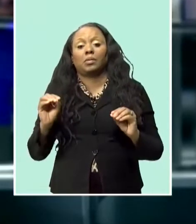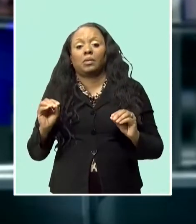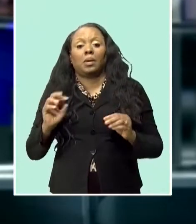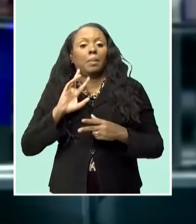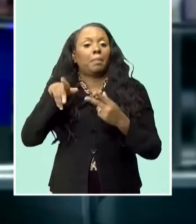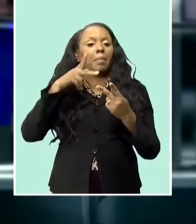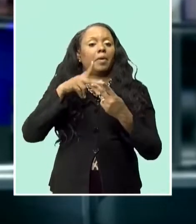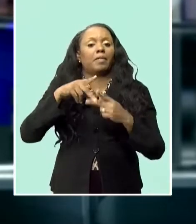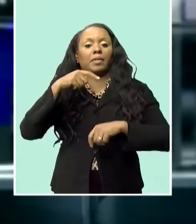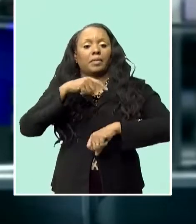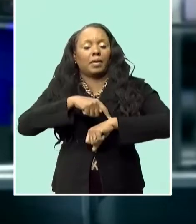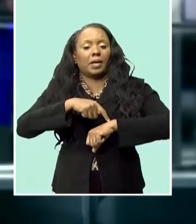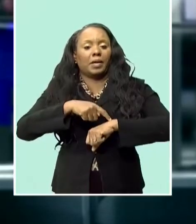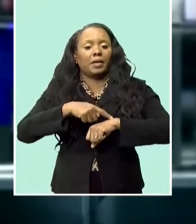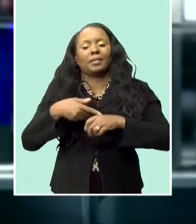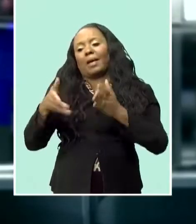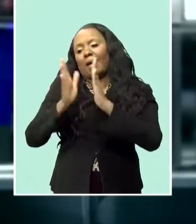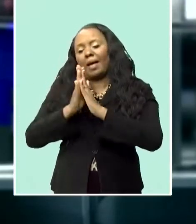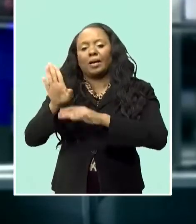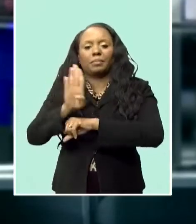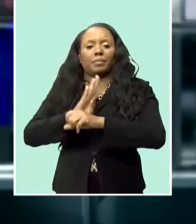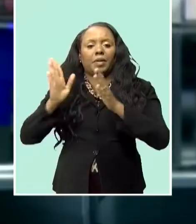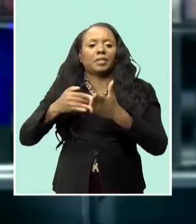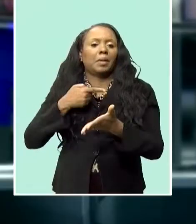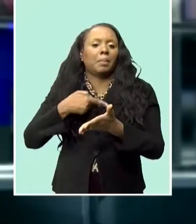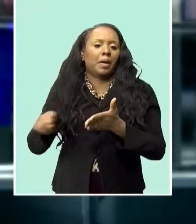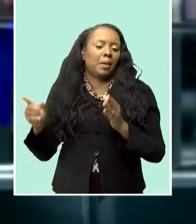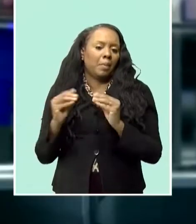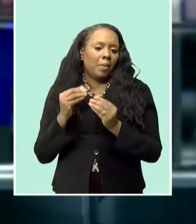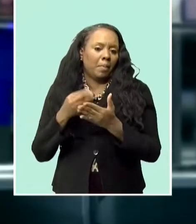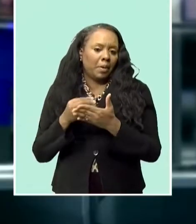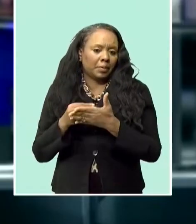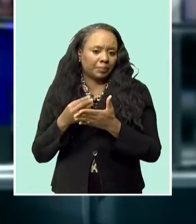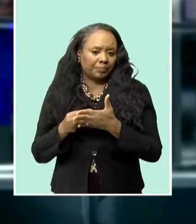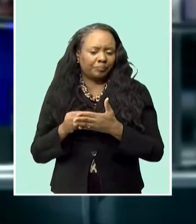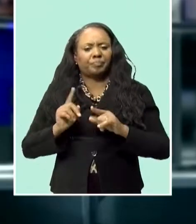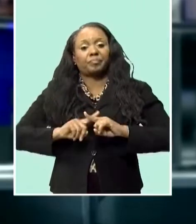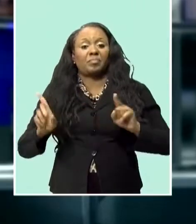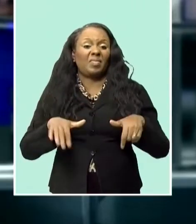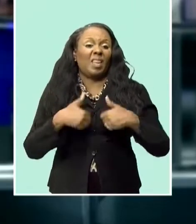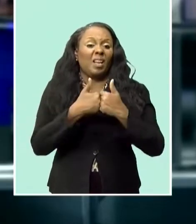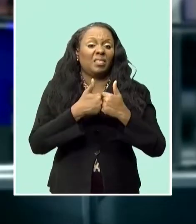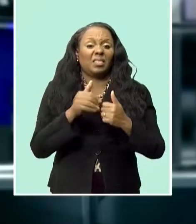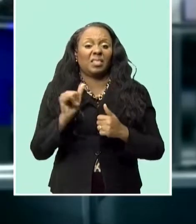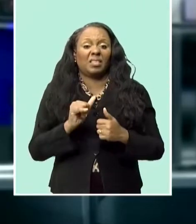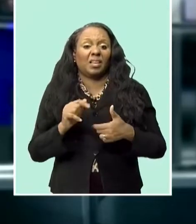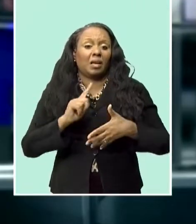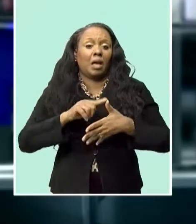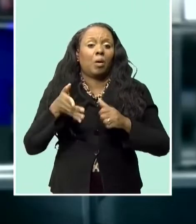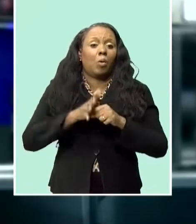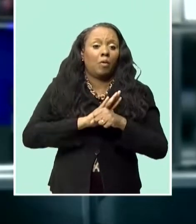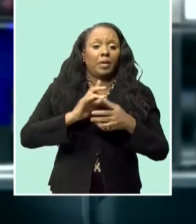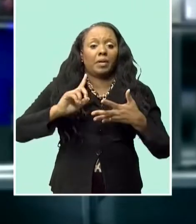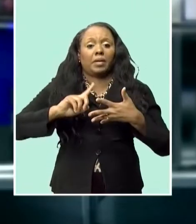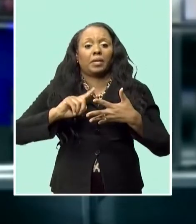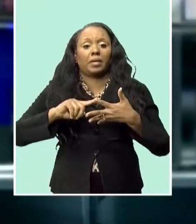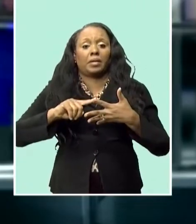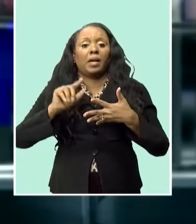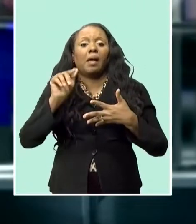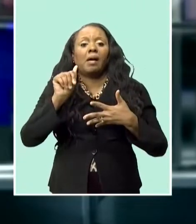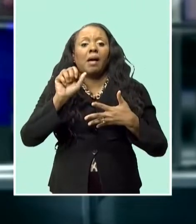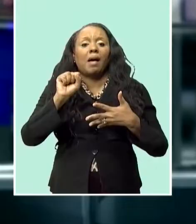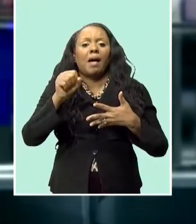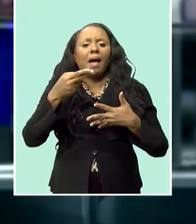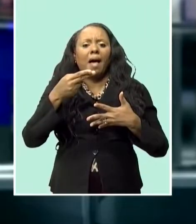ask Barbadians to pay more for the utility. Now, he cited challenges like the COVID-19 pandemic, the ashfall and Hurricane Elsa that have